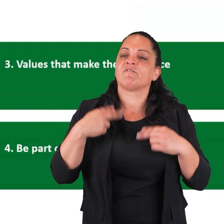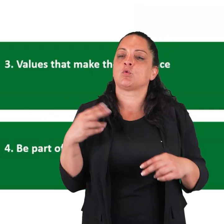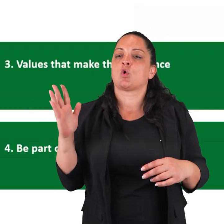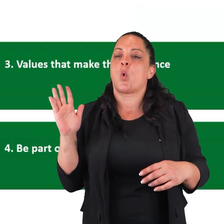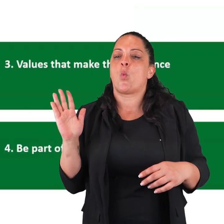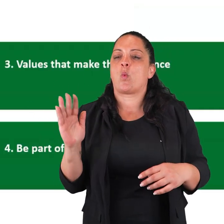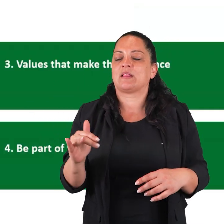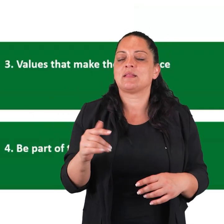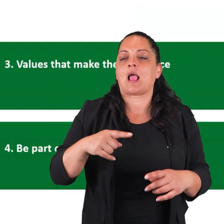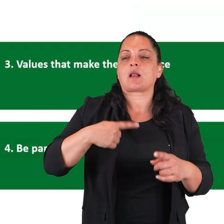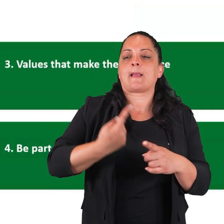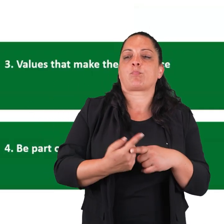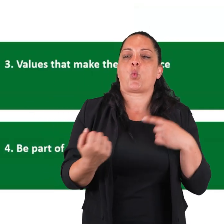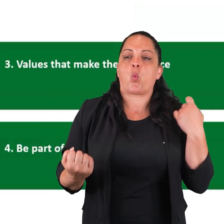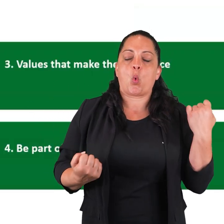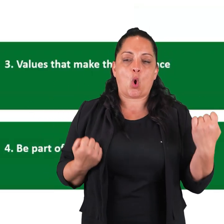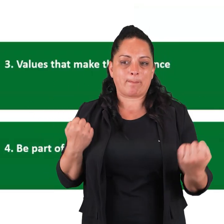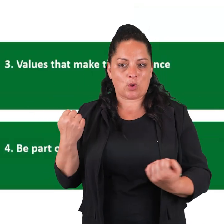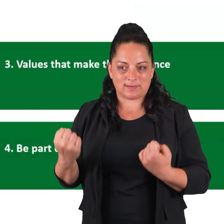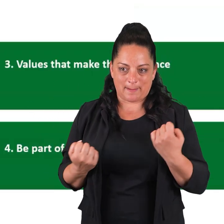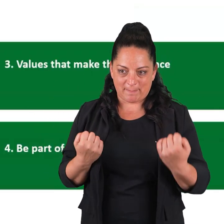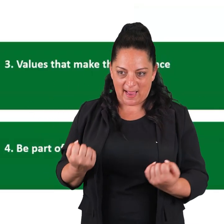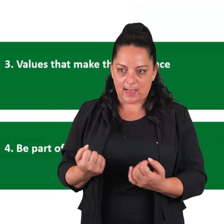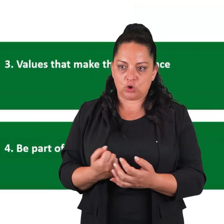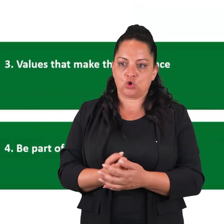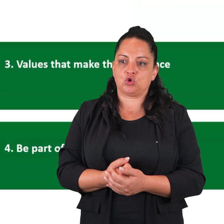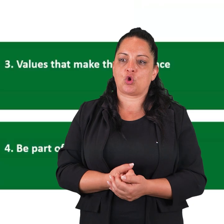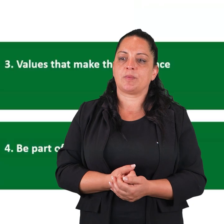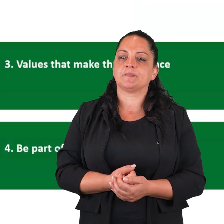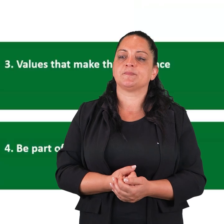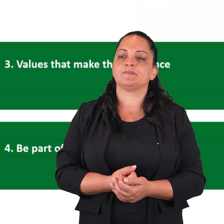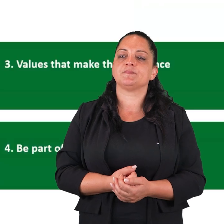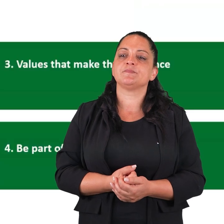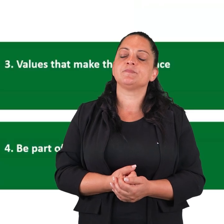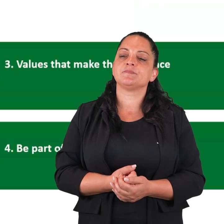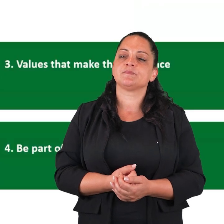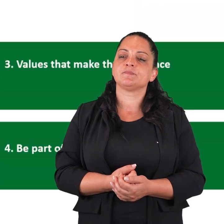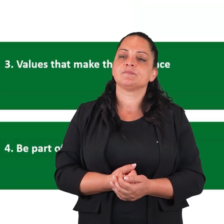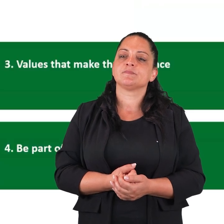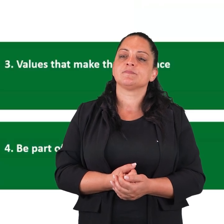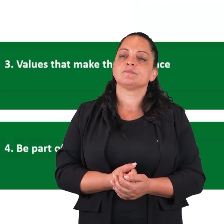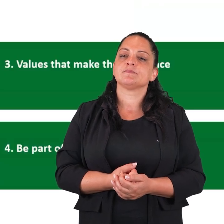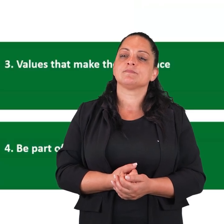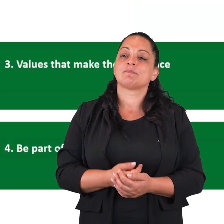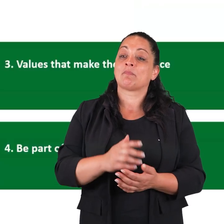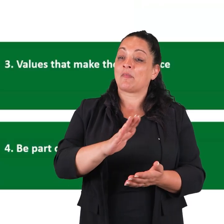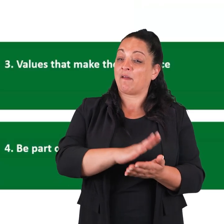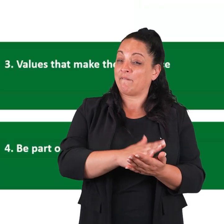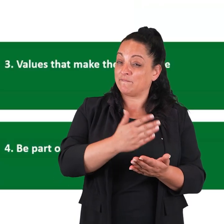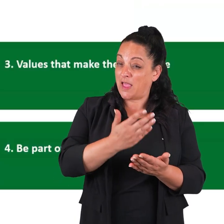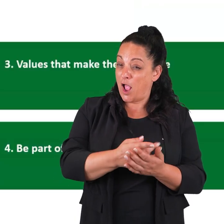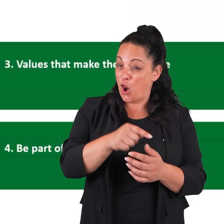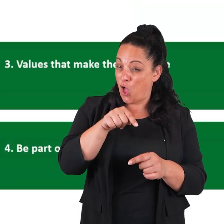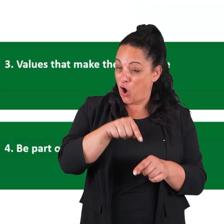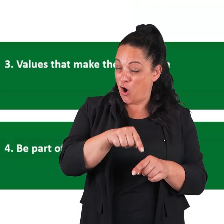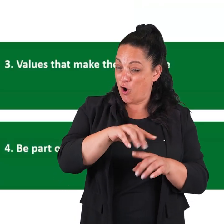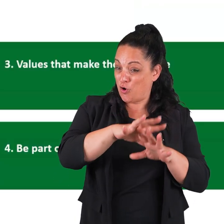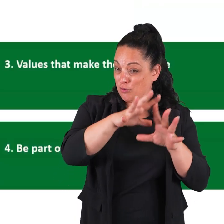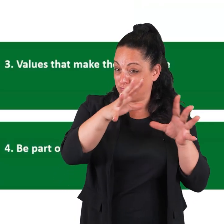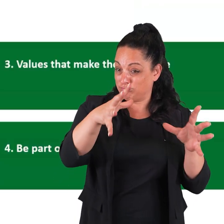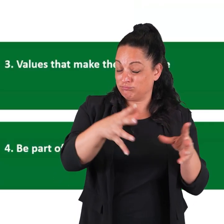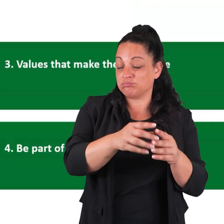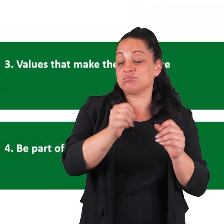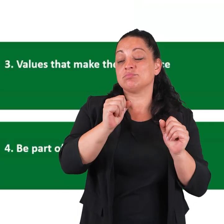our way to behave. And the values that can make a difference